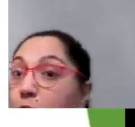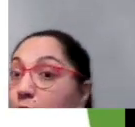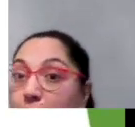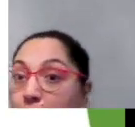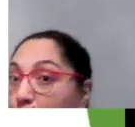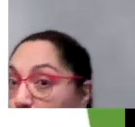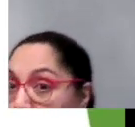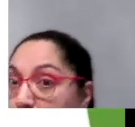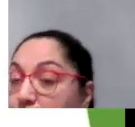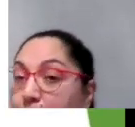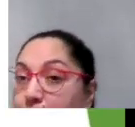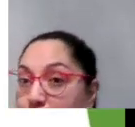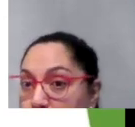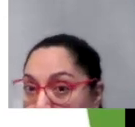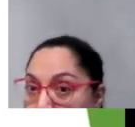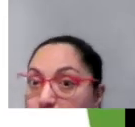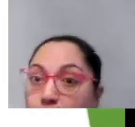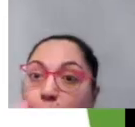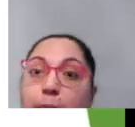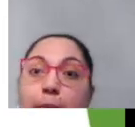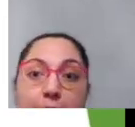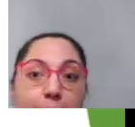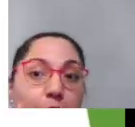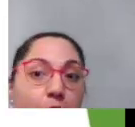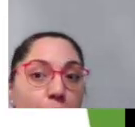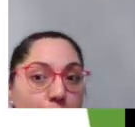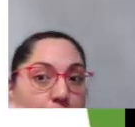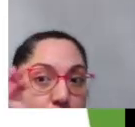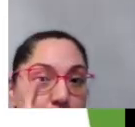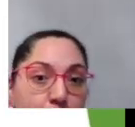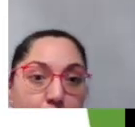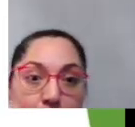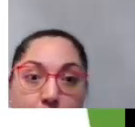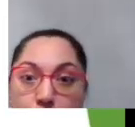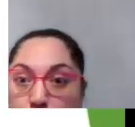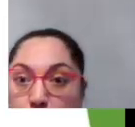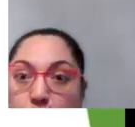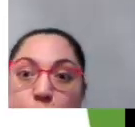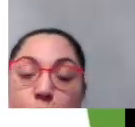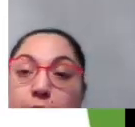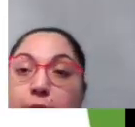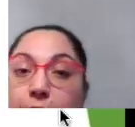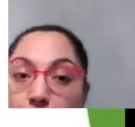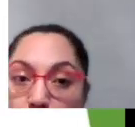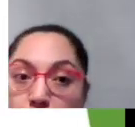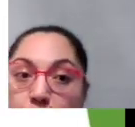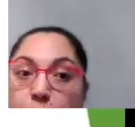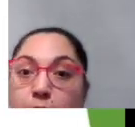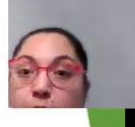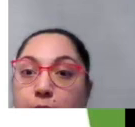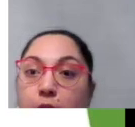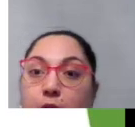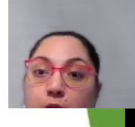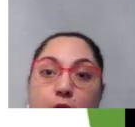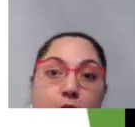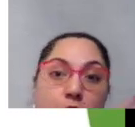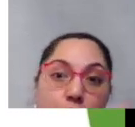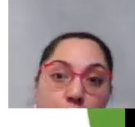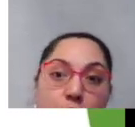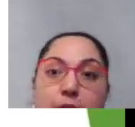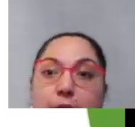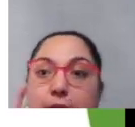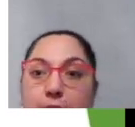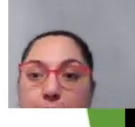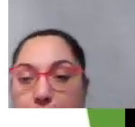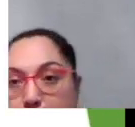me know, and I will be happy to resend the PowerPoints that include both Sean and Alex's. All right,